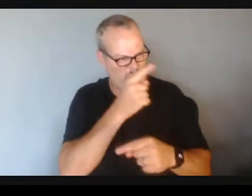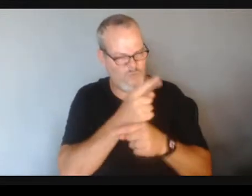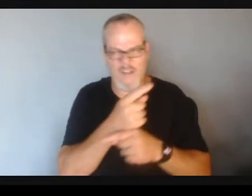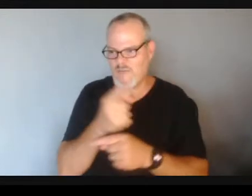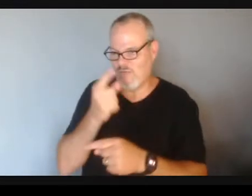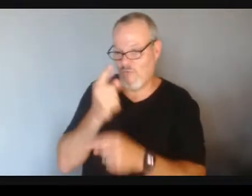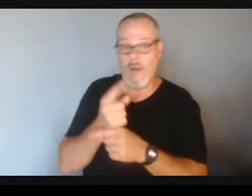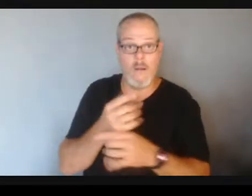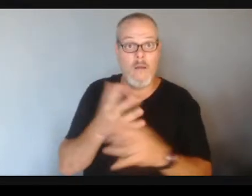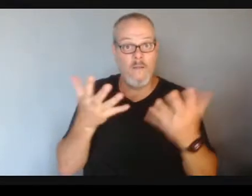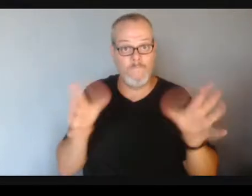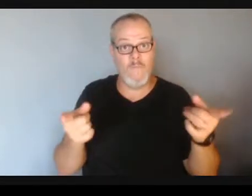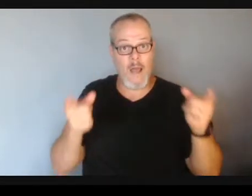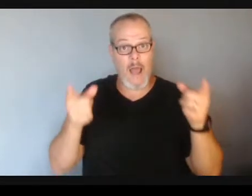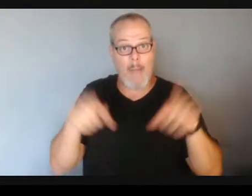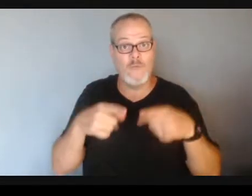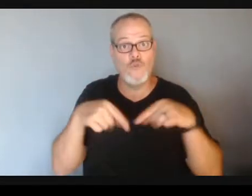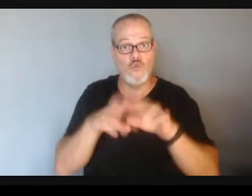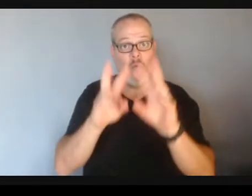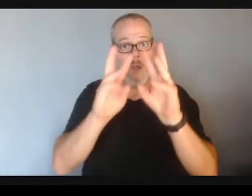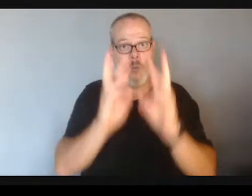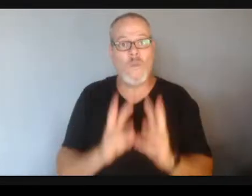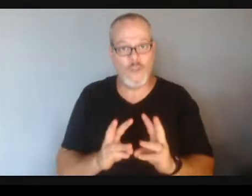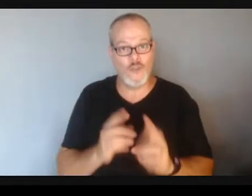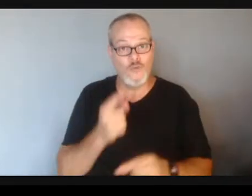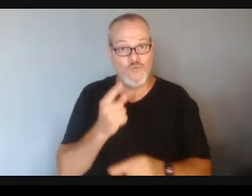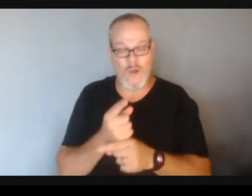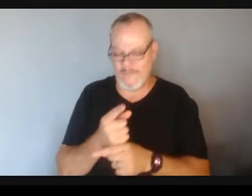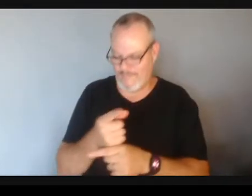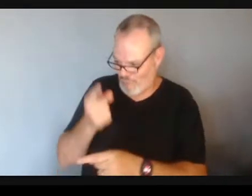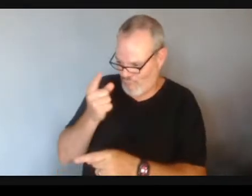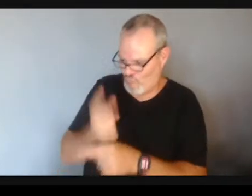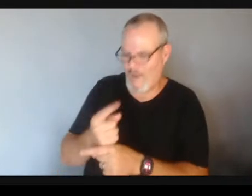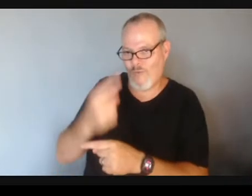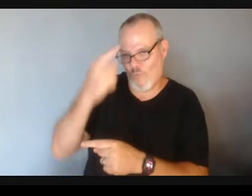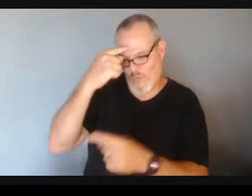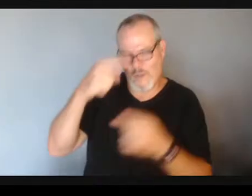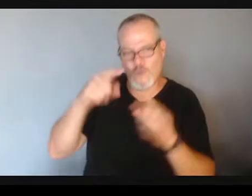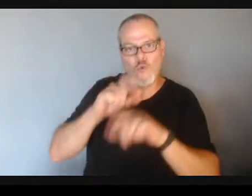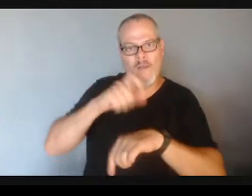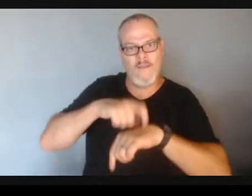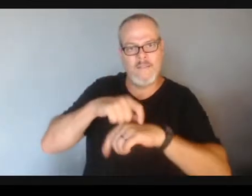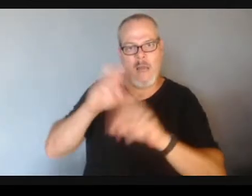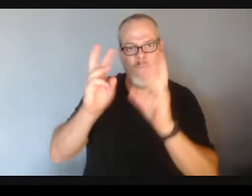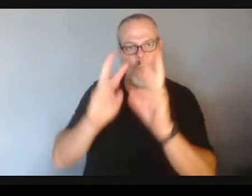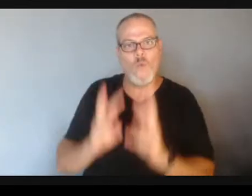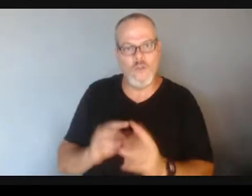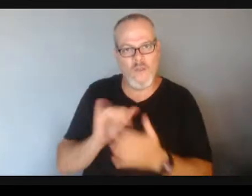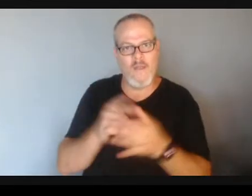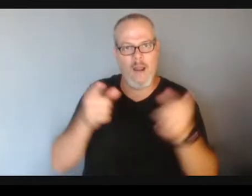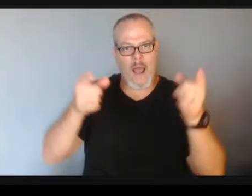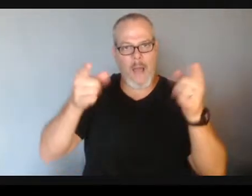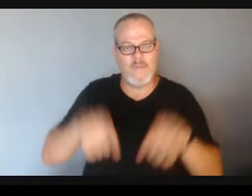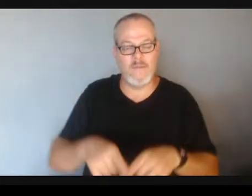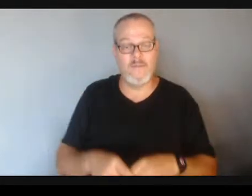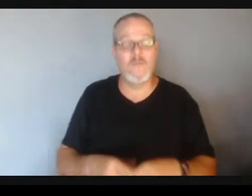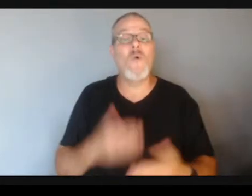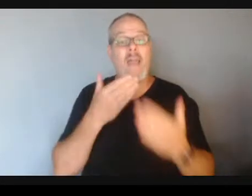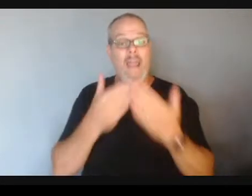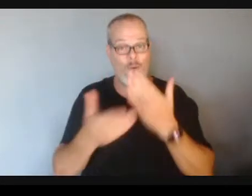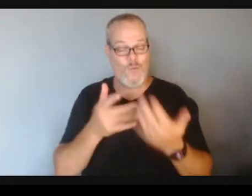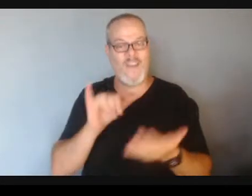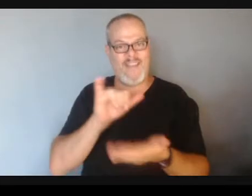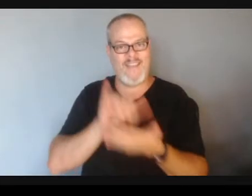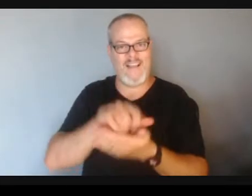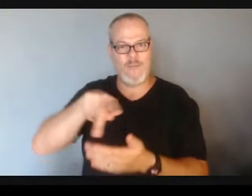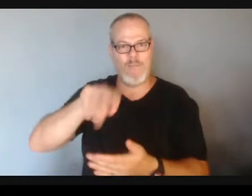Which happened in the winter, right? That's the time that we think of south swells occurring down there. So anyways, that is our Pohiki